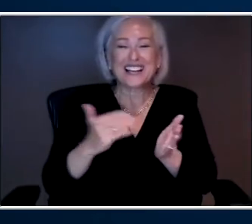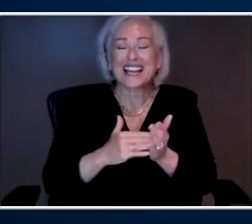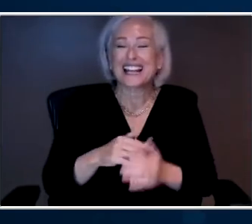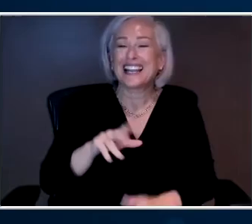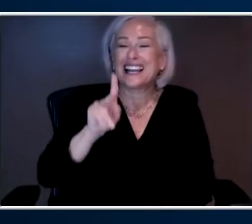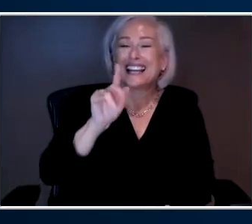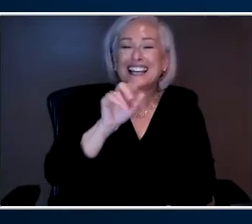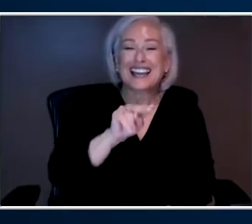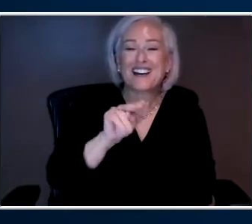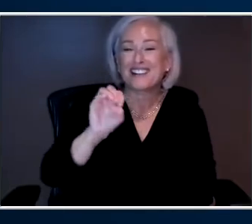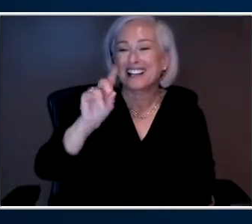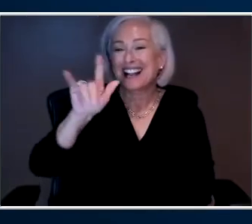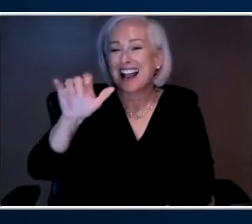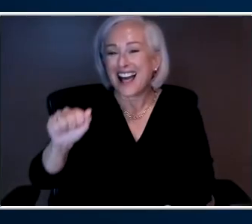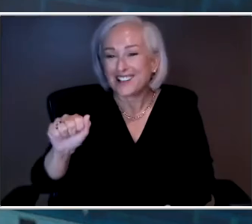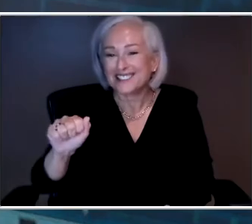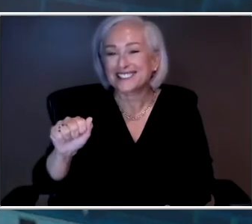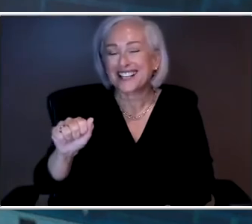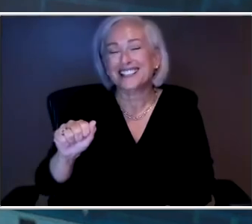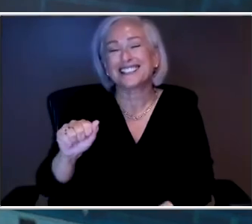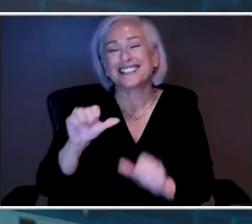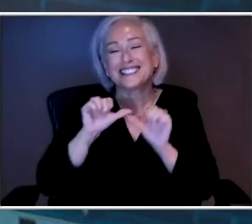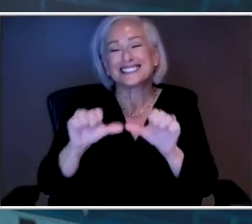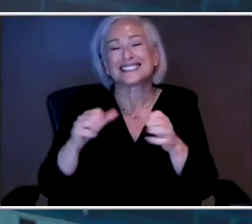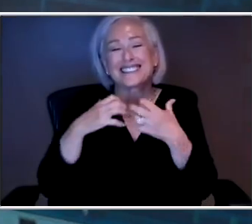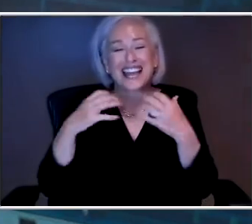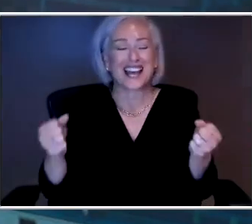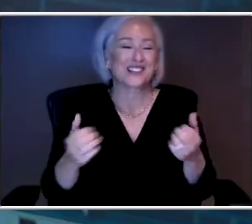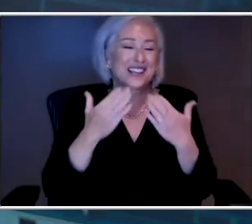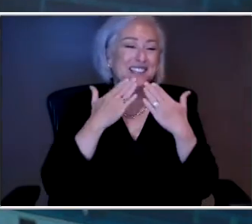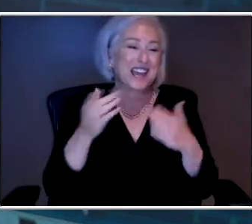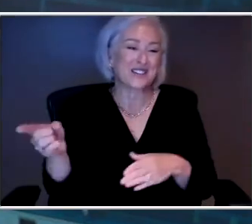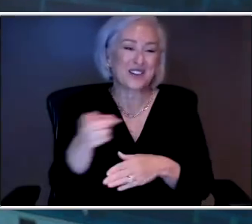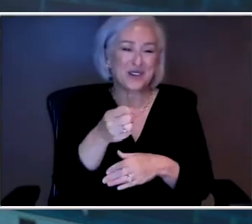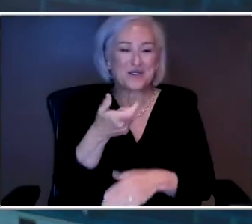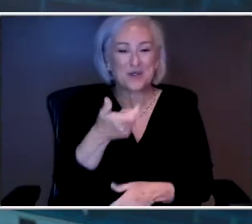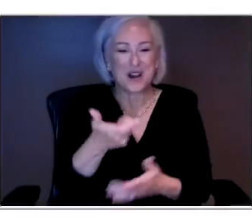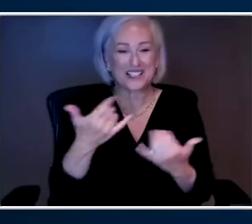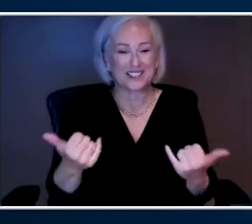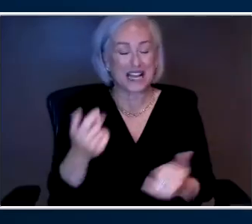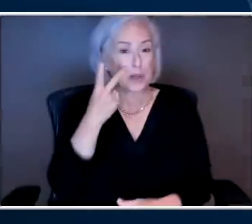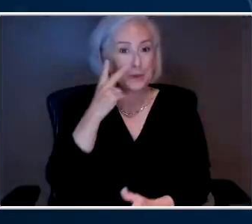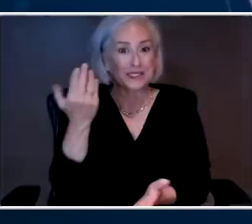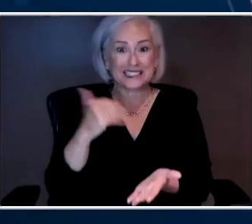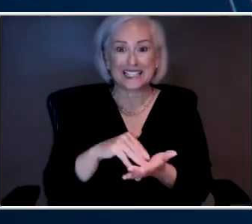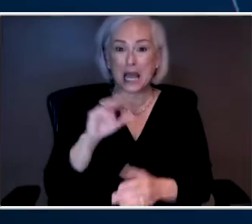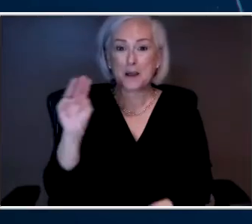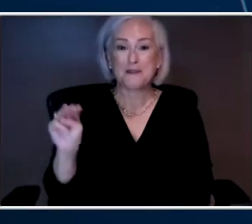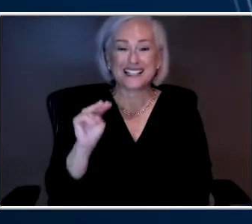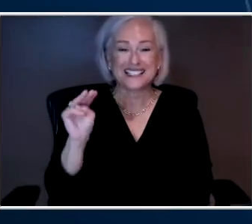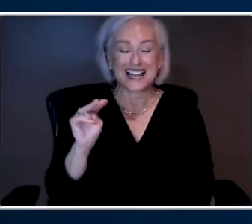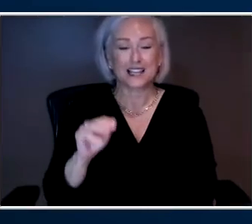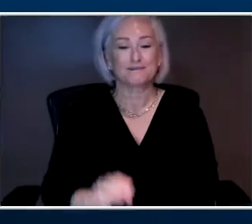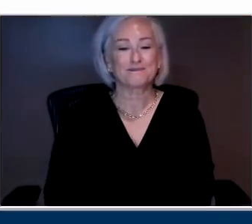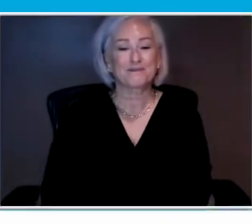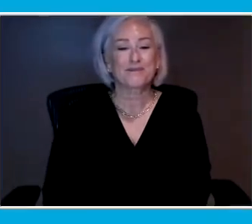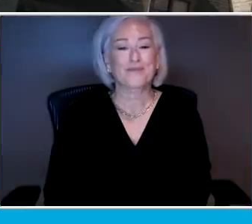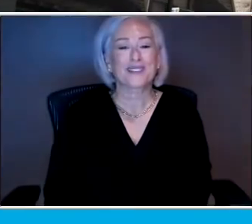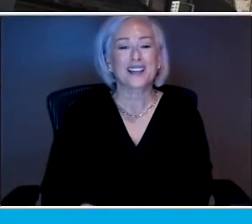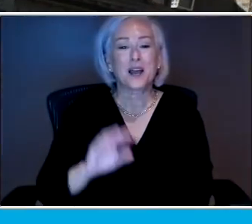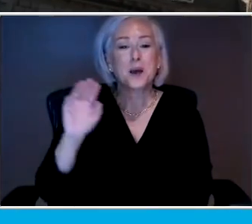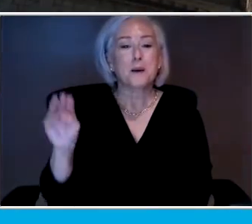well. Thank you to all of our viewers as well for watching today. We'll see you back here on Monday. Coming up Monday on the Morning Medical